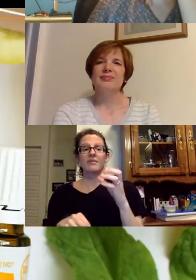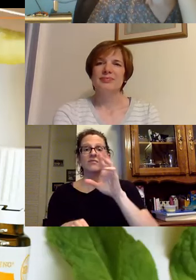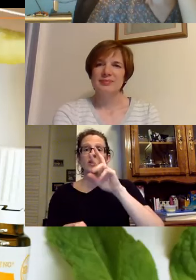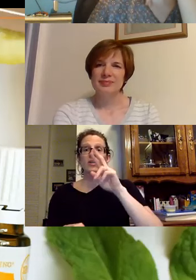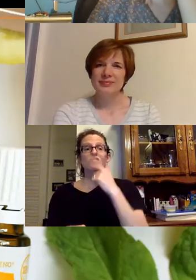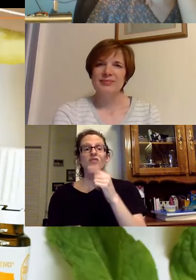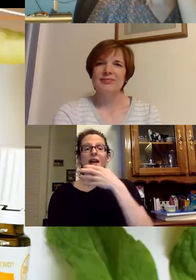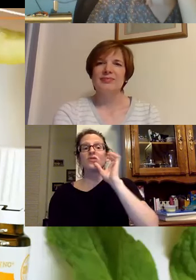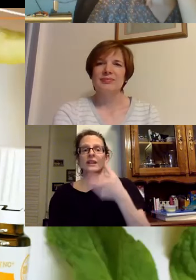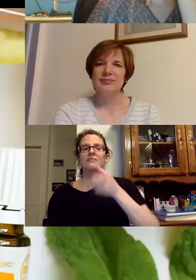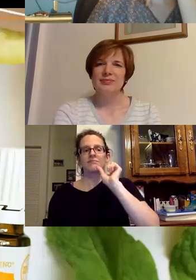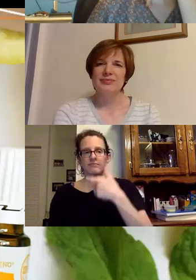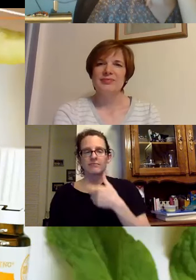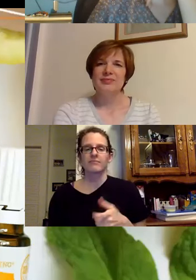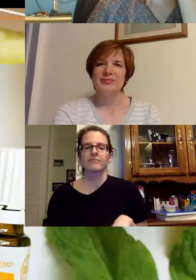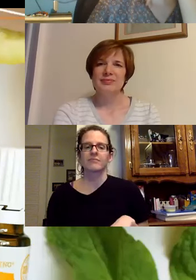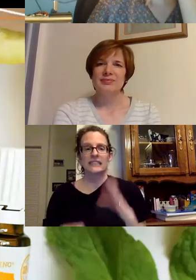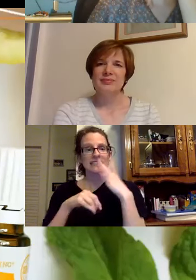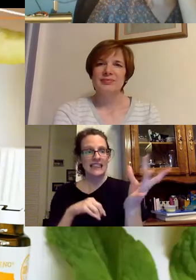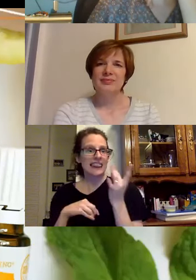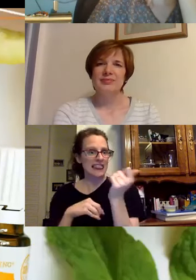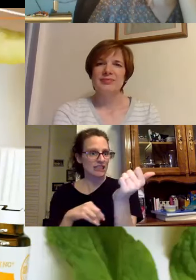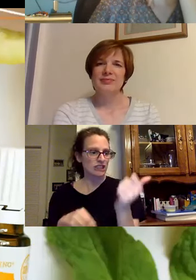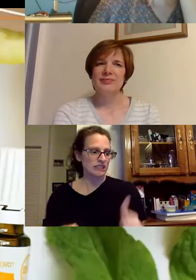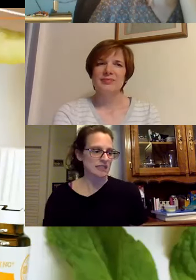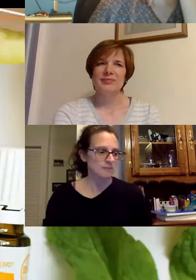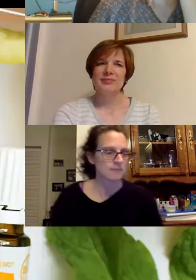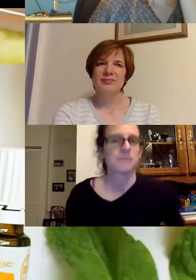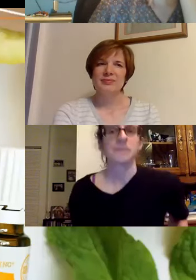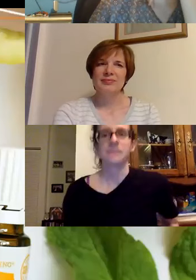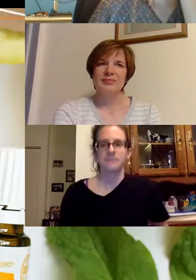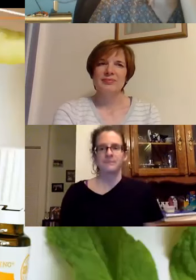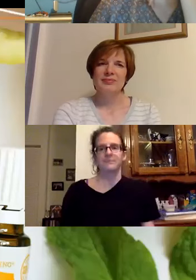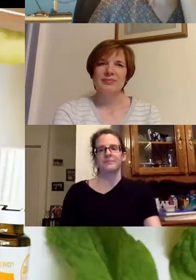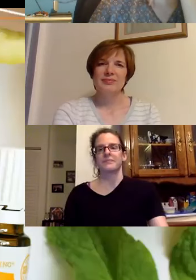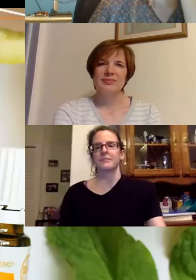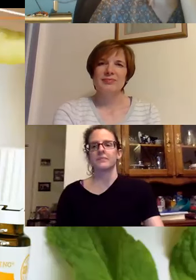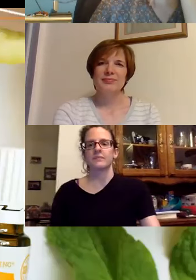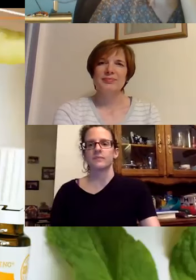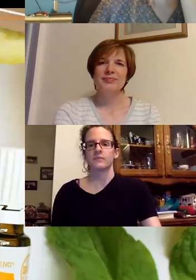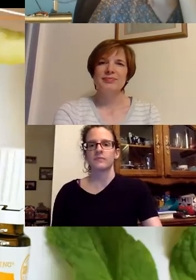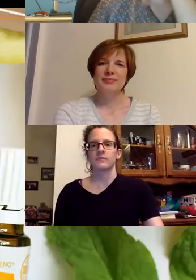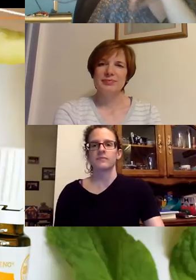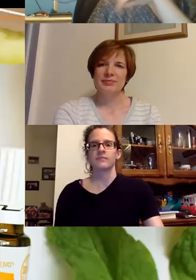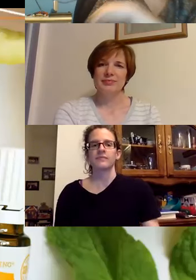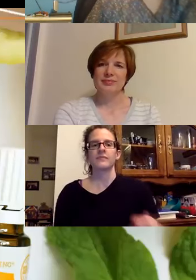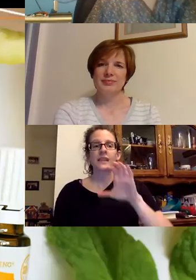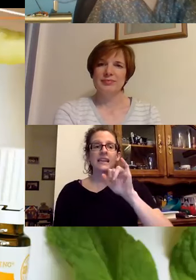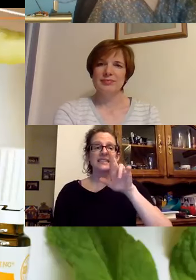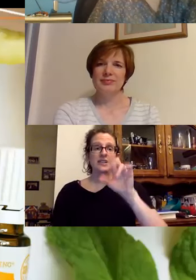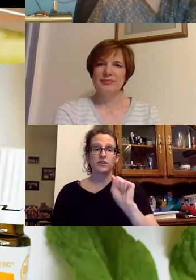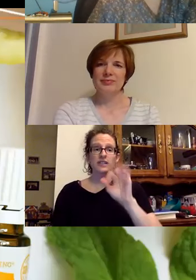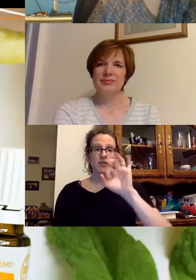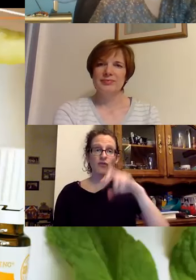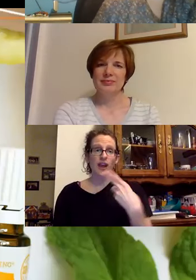good. Delicious. So beyond its awesome flavor, though, Citrus Fresh Vitality also makes an